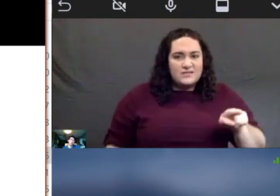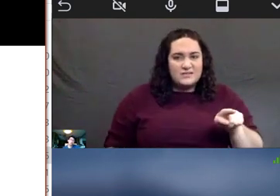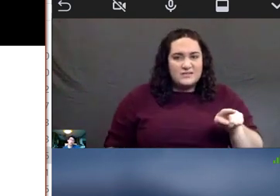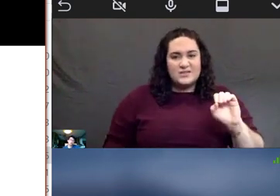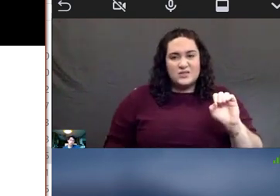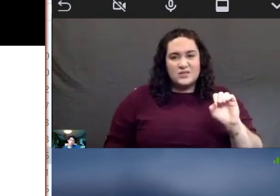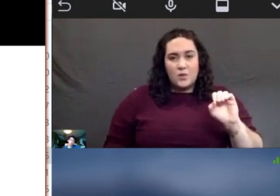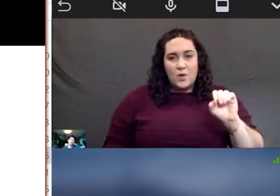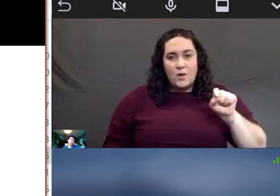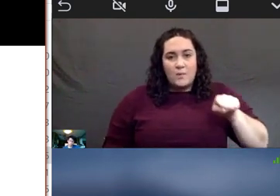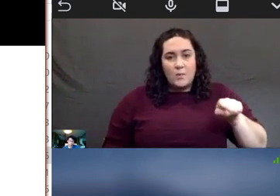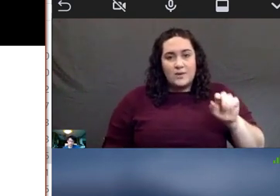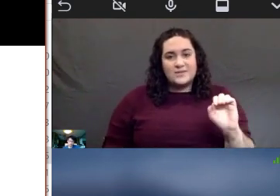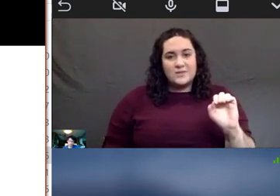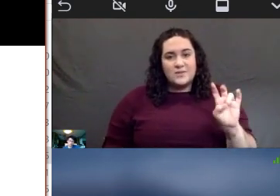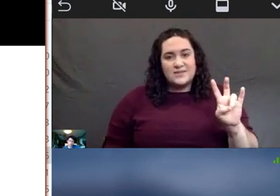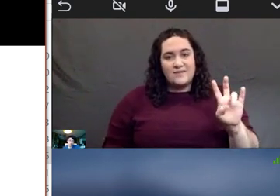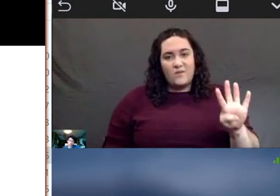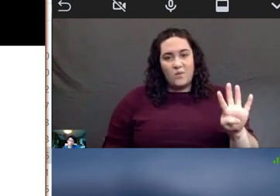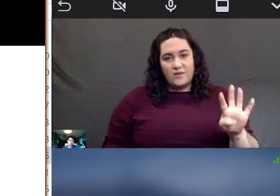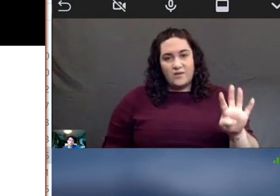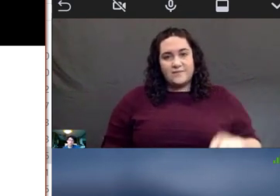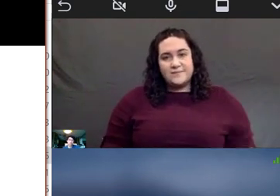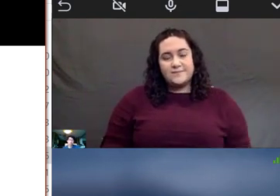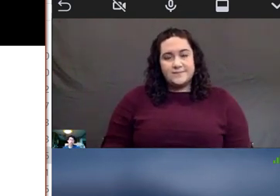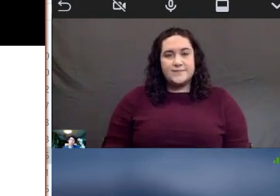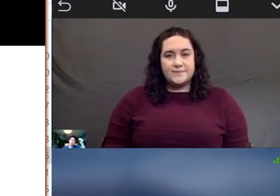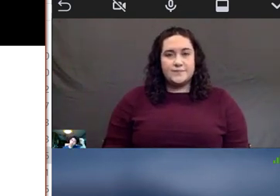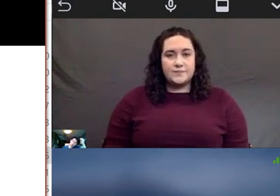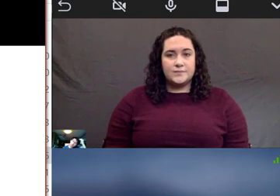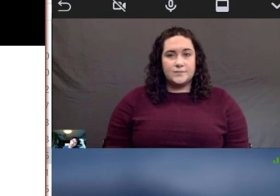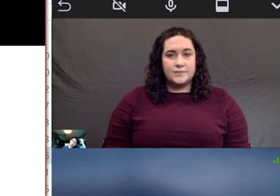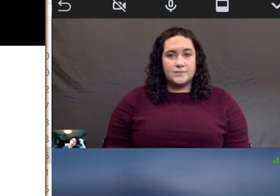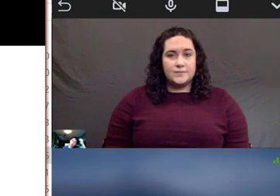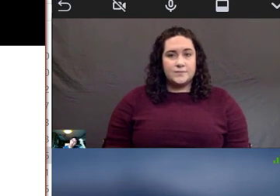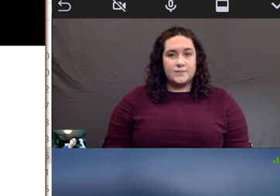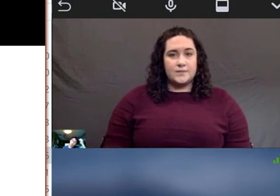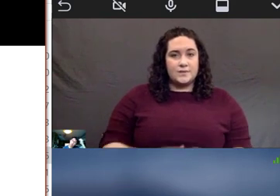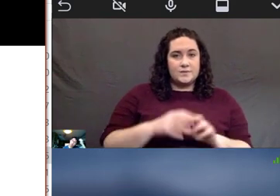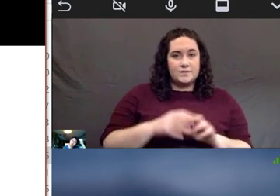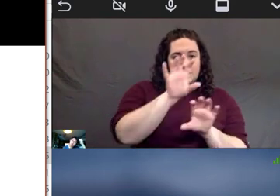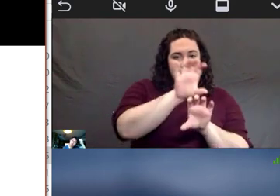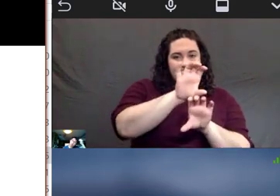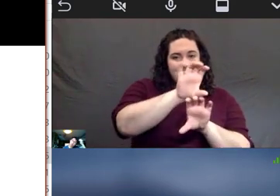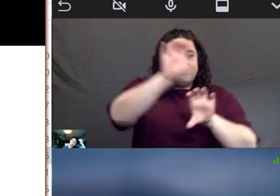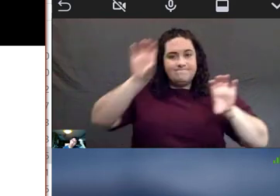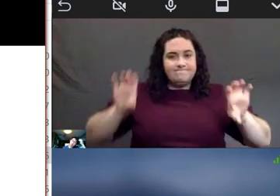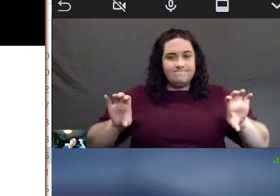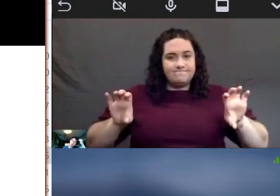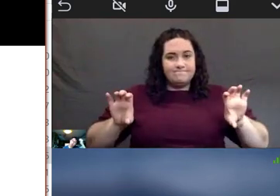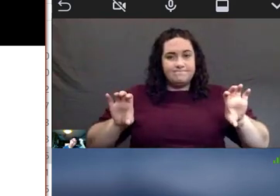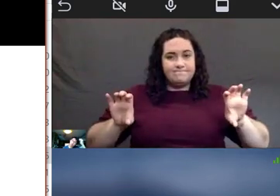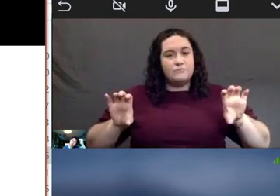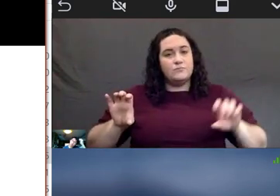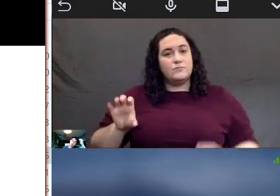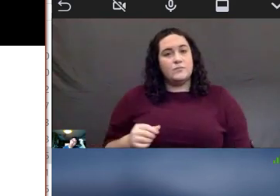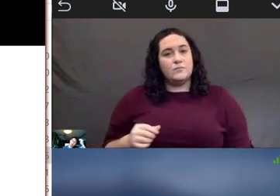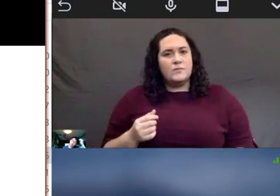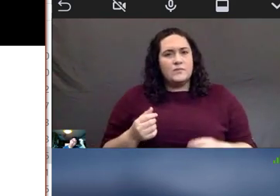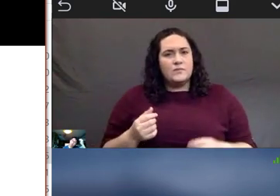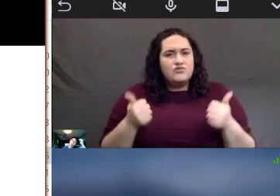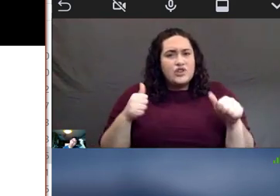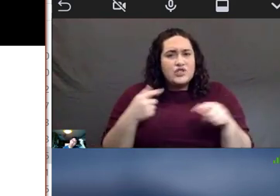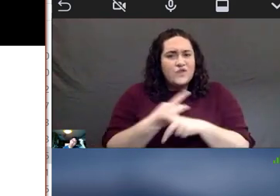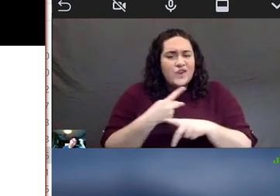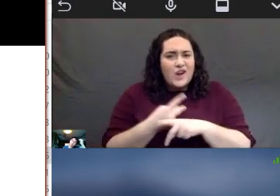0.074. So now I separate this out. The thing that I'm trying to find is the temperature of the fluid at X